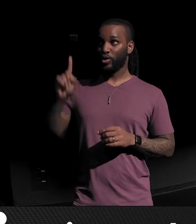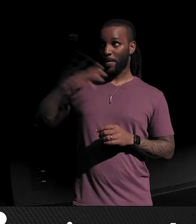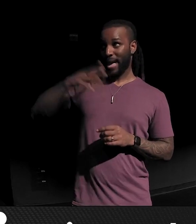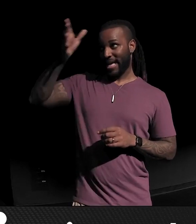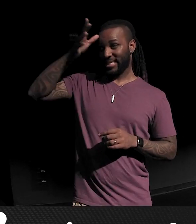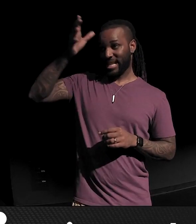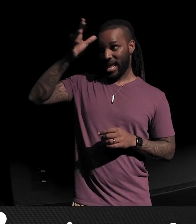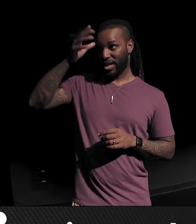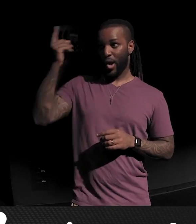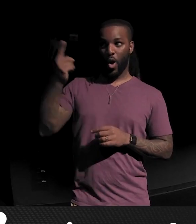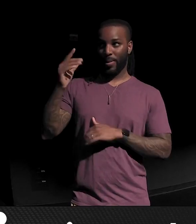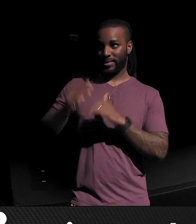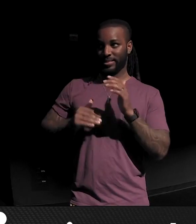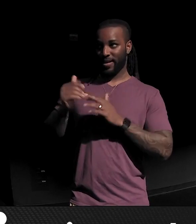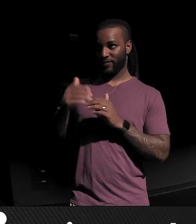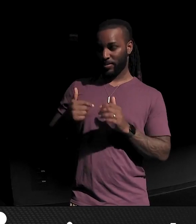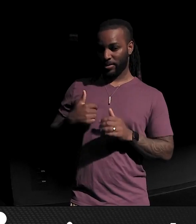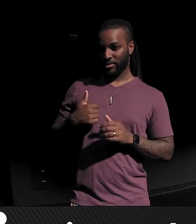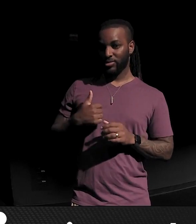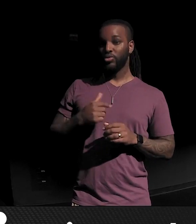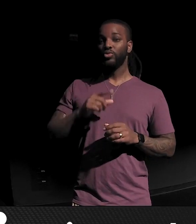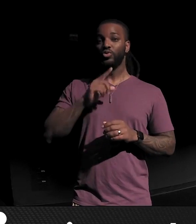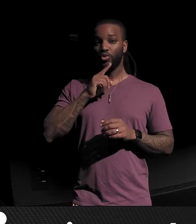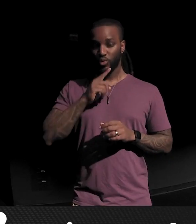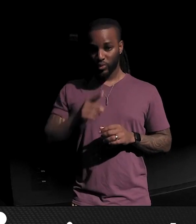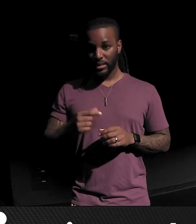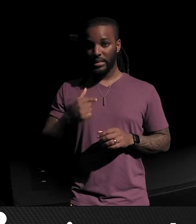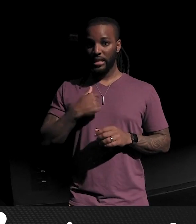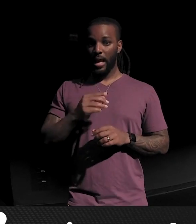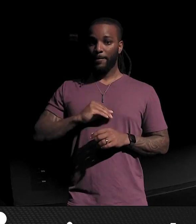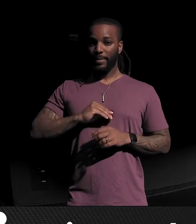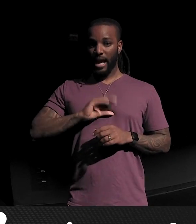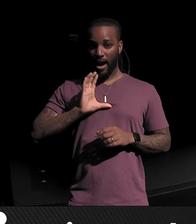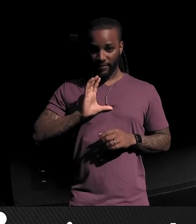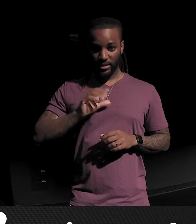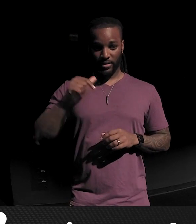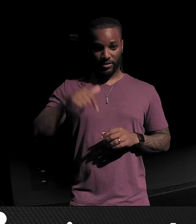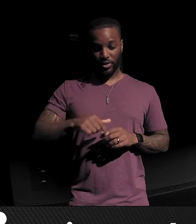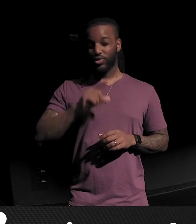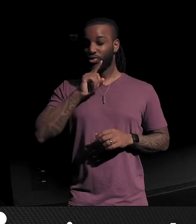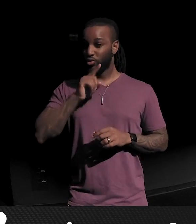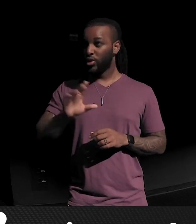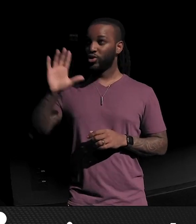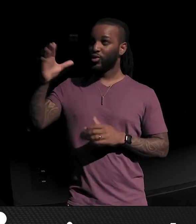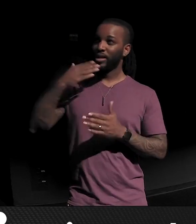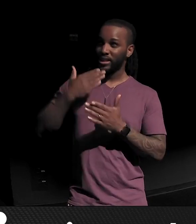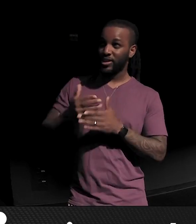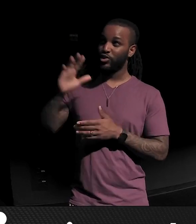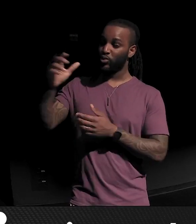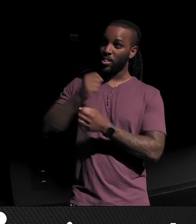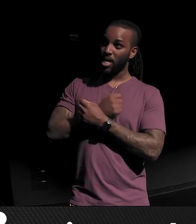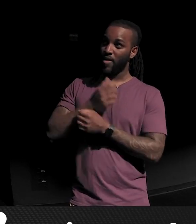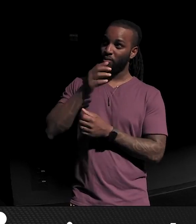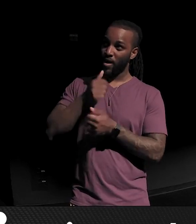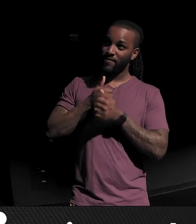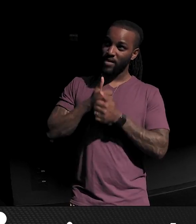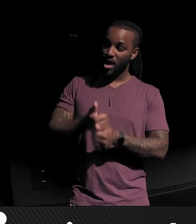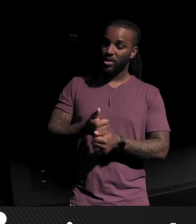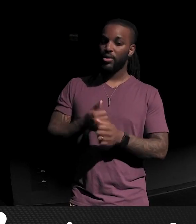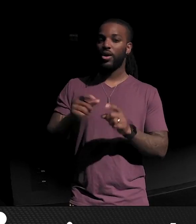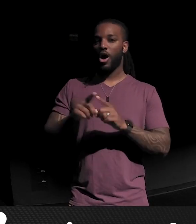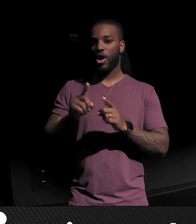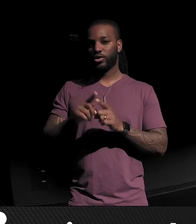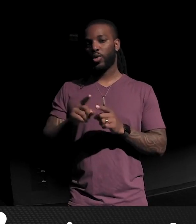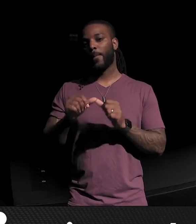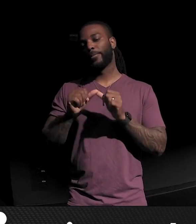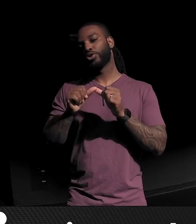always come for me. Surely, I'm confident of this. Surely, your goodness and your love will follow, also translated